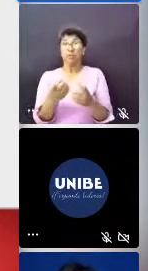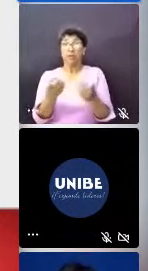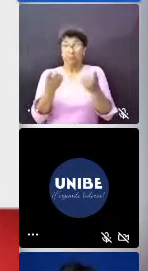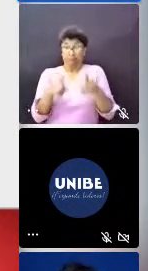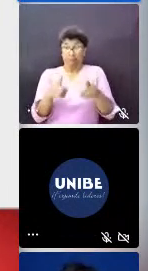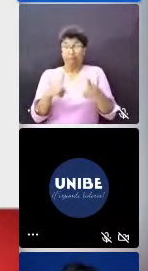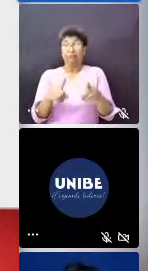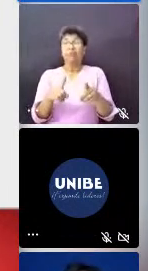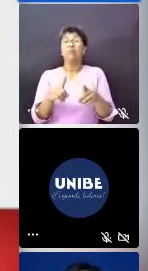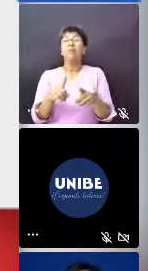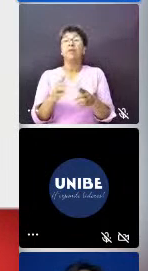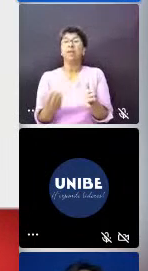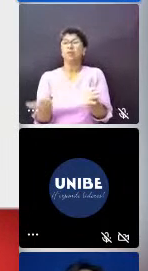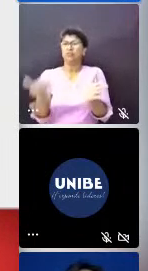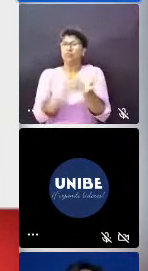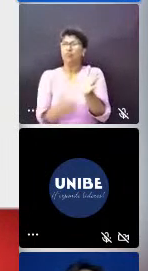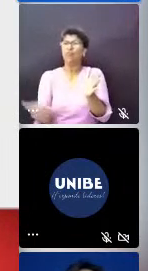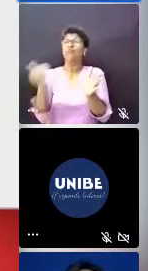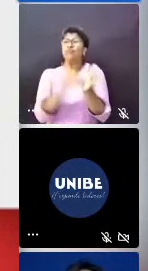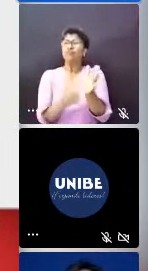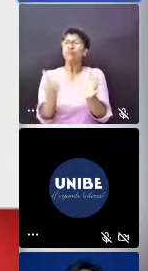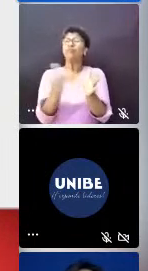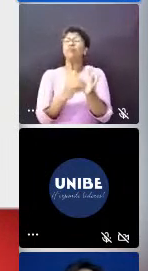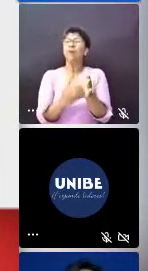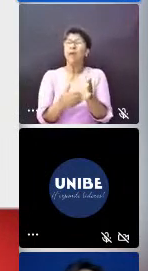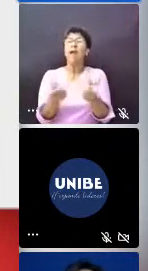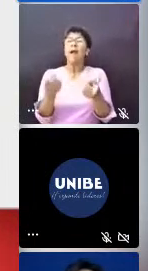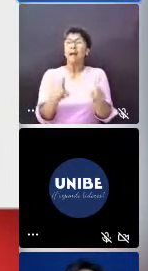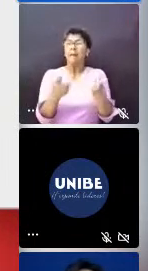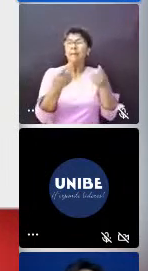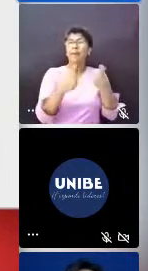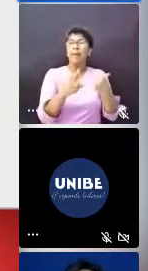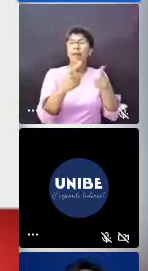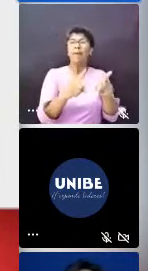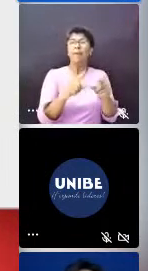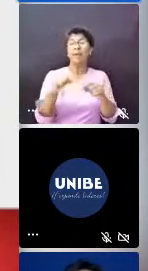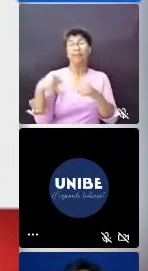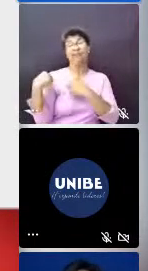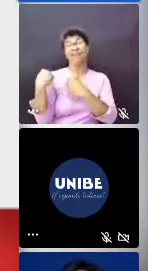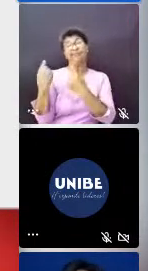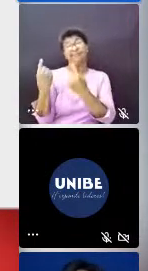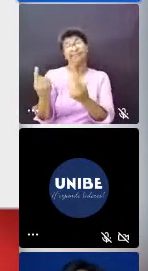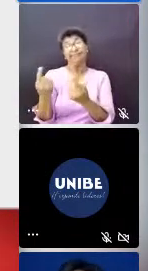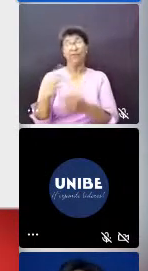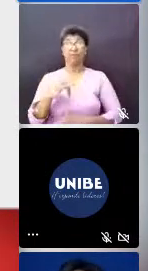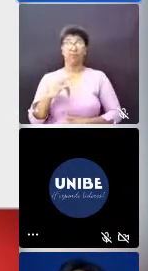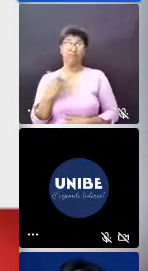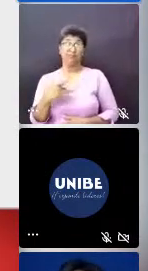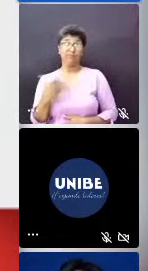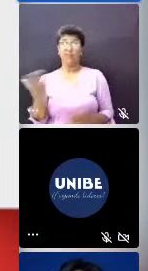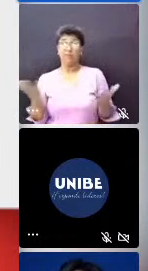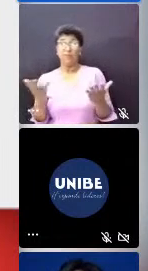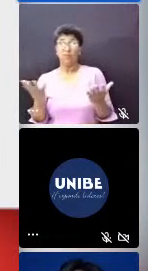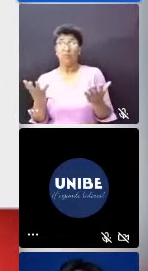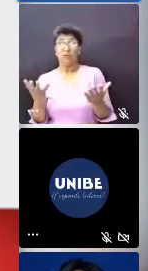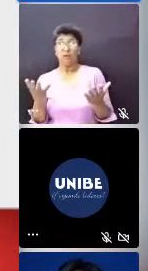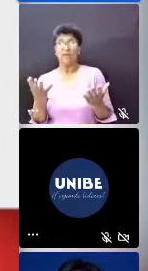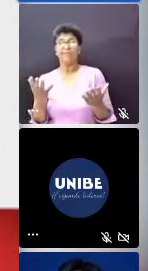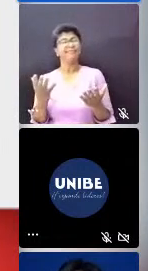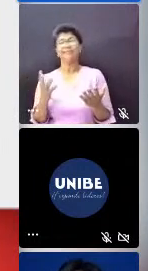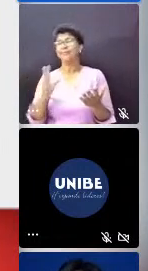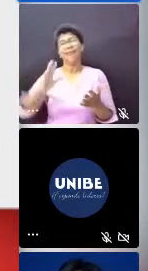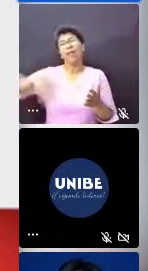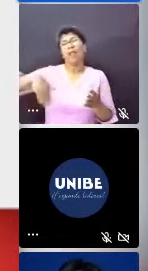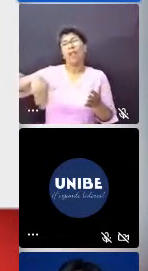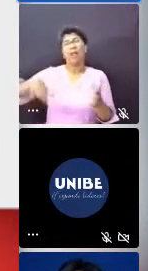back over and over again. So far, we feel that the issue was not